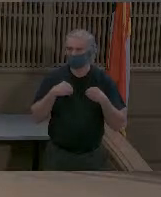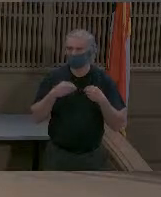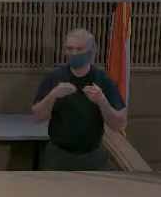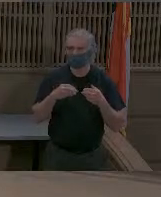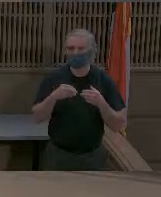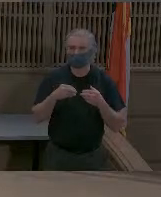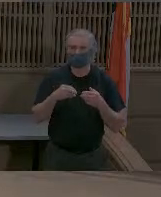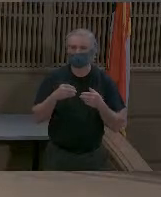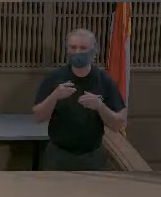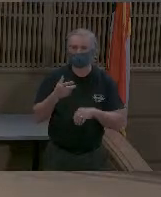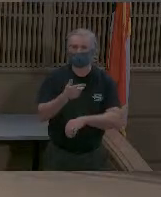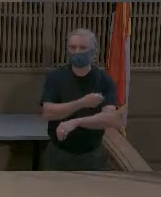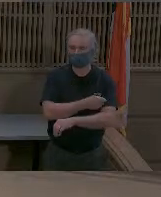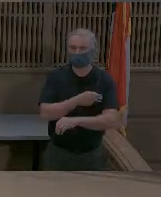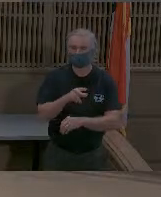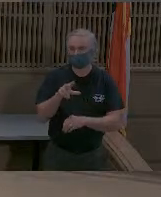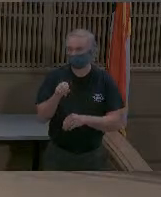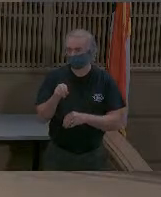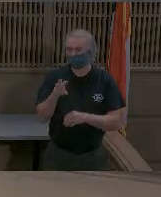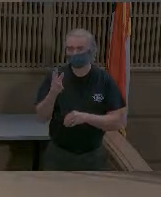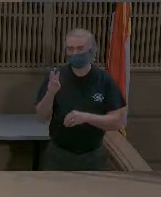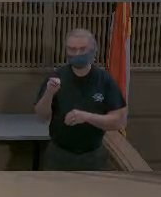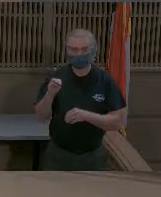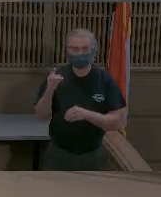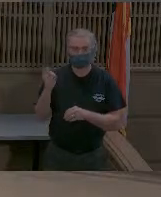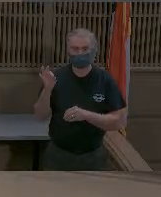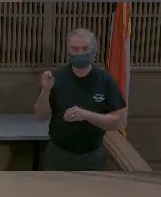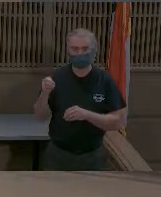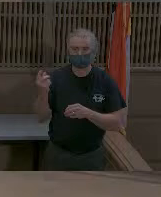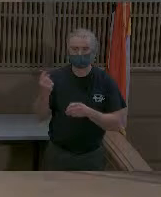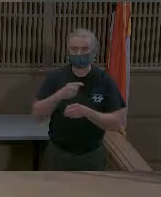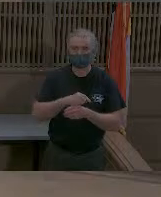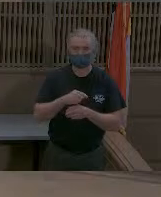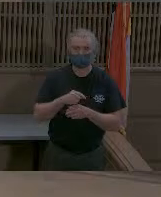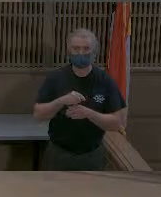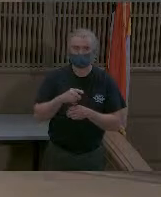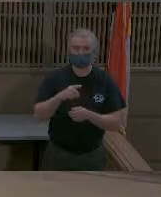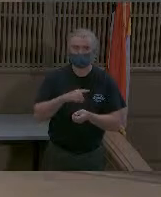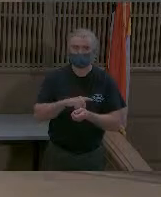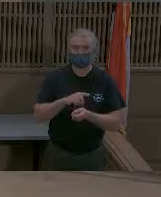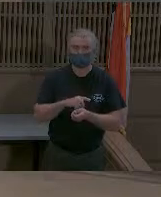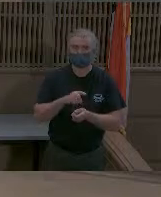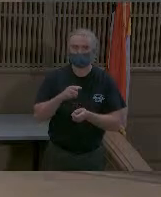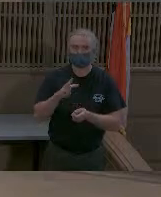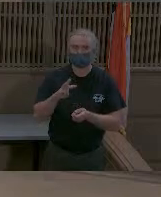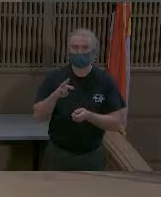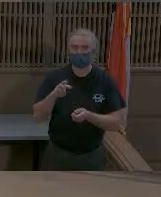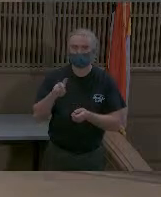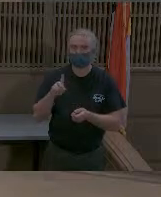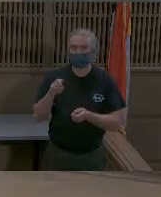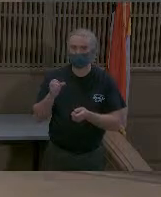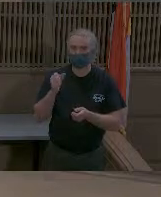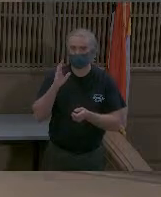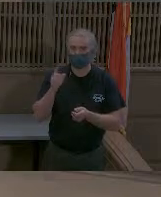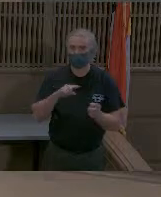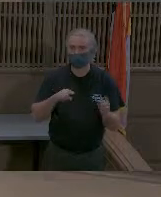60, or 90 days? And I'd like to ask Dr. Ruiz to come up and address that question.